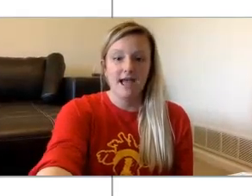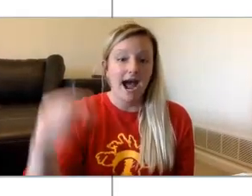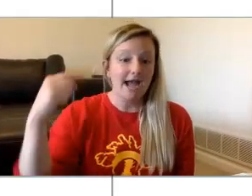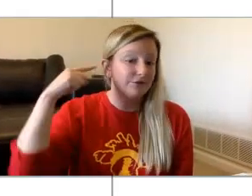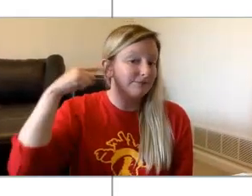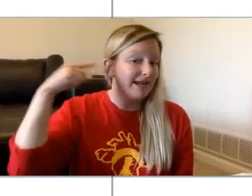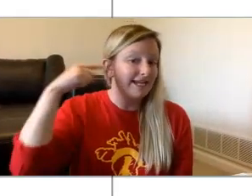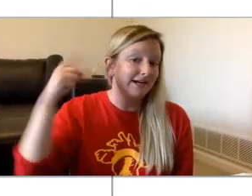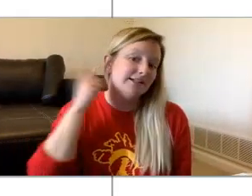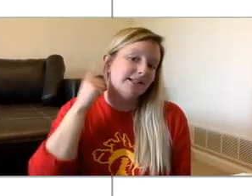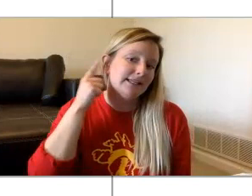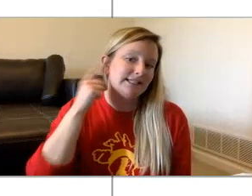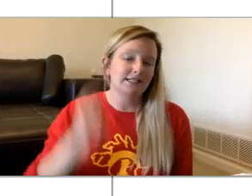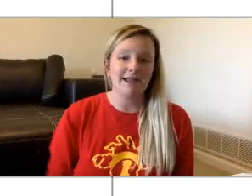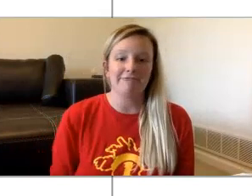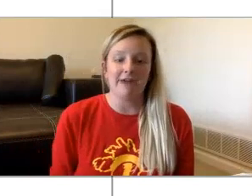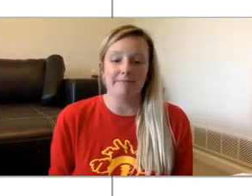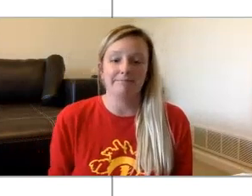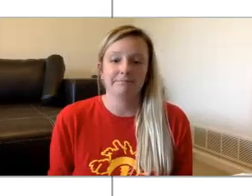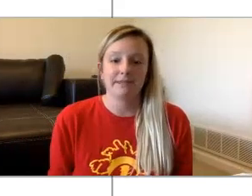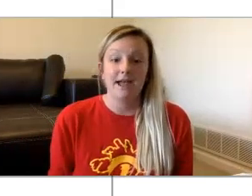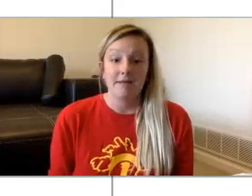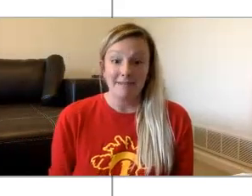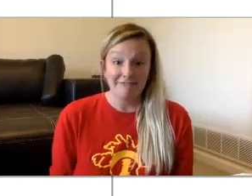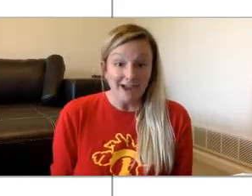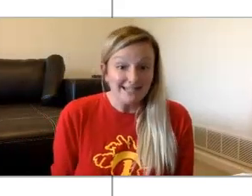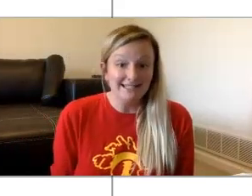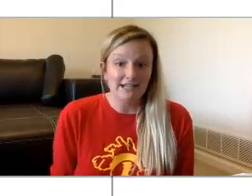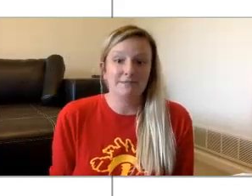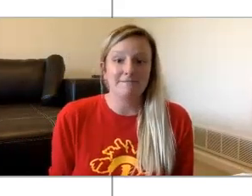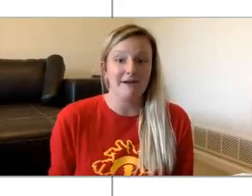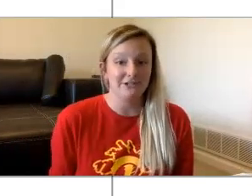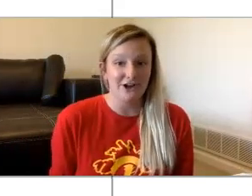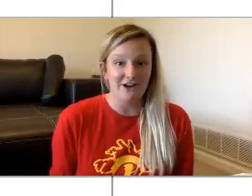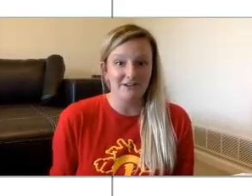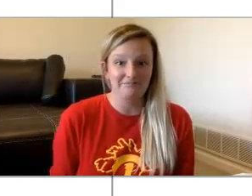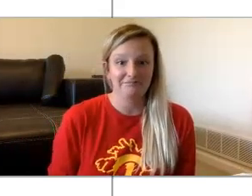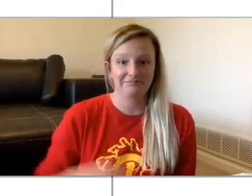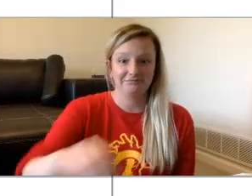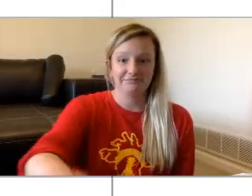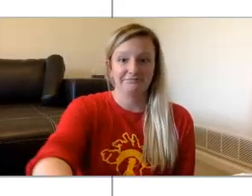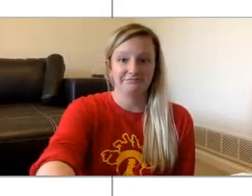I use my ear to listen to my friend. My friend tells me about her dog.